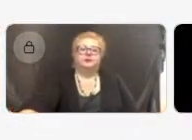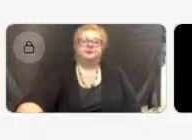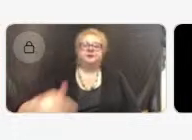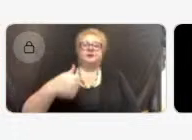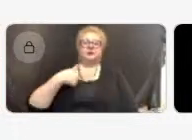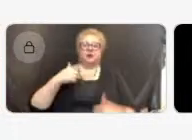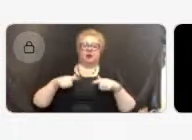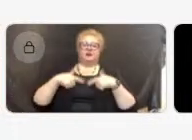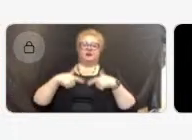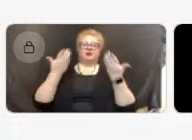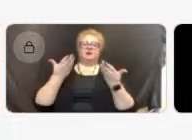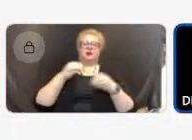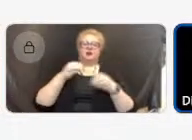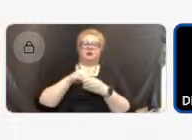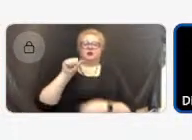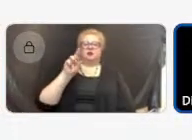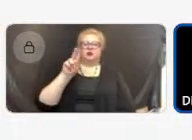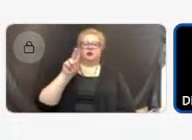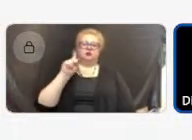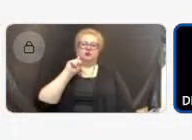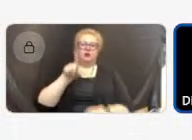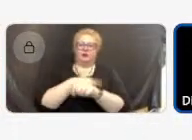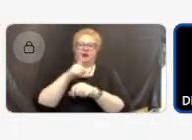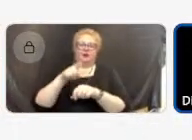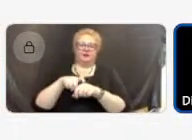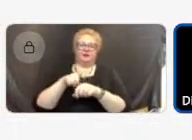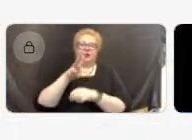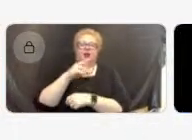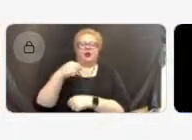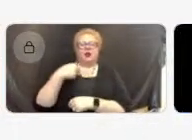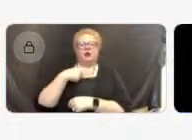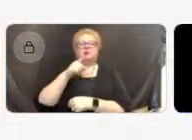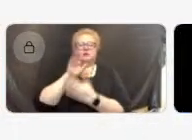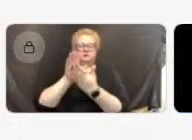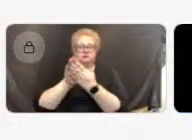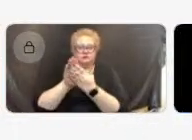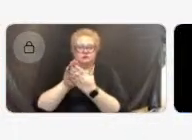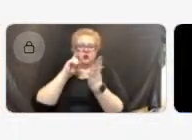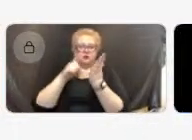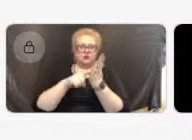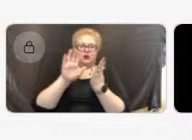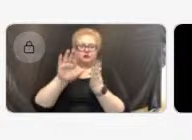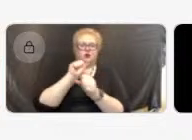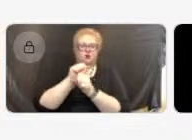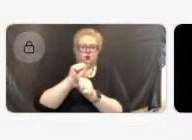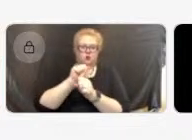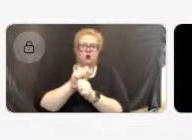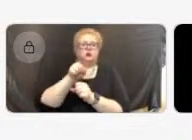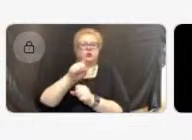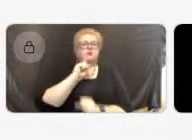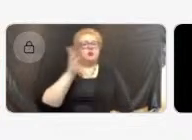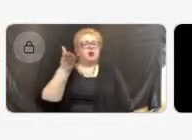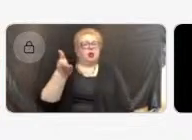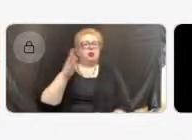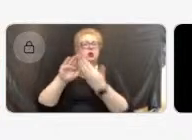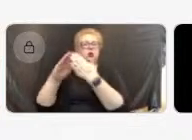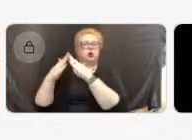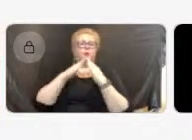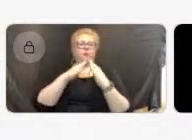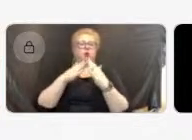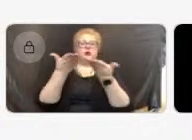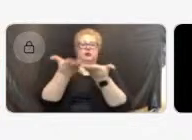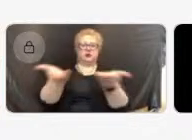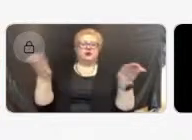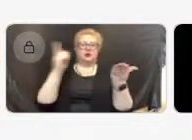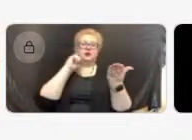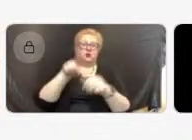work that your church has done. I applaud the work that you've done. You've been in that community for a very, very long time. And I just